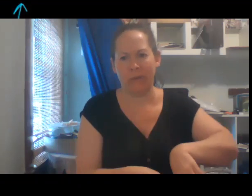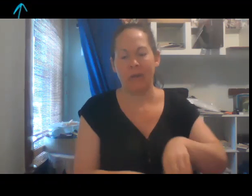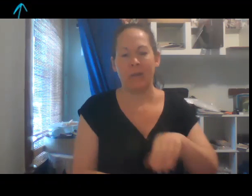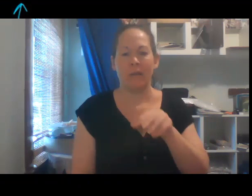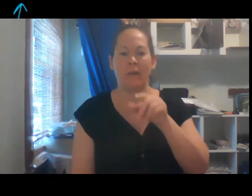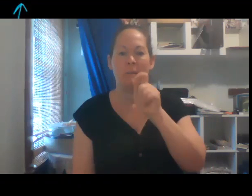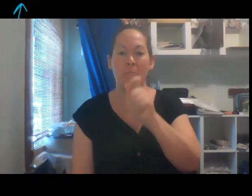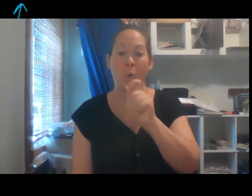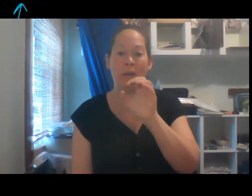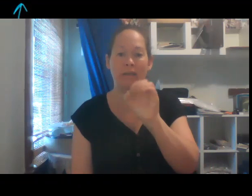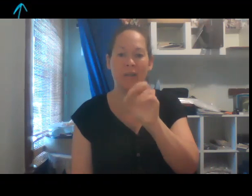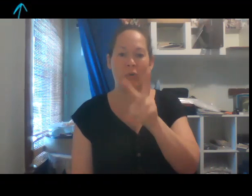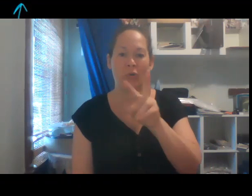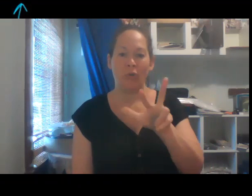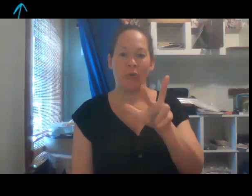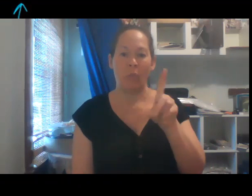I took 5 sig figs.